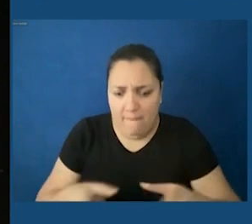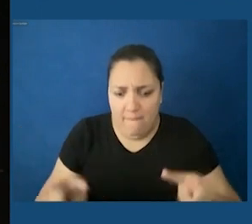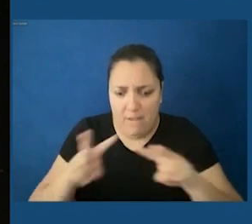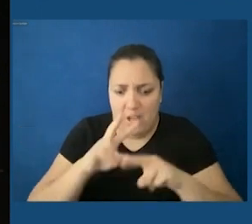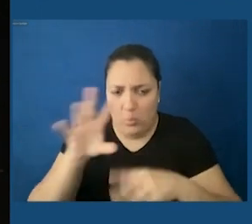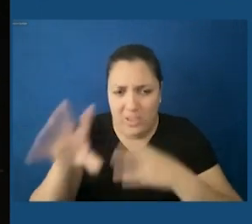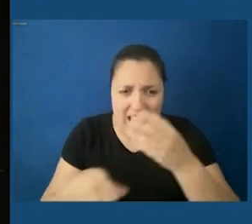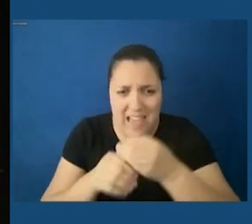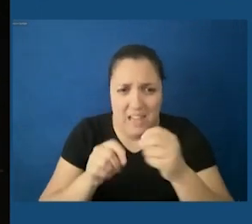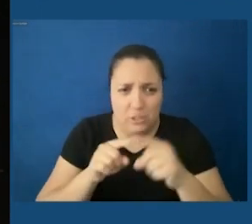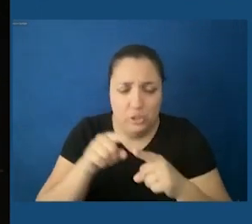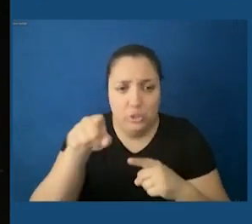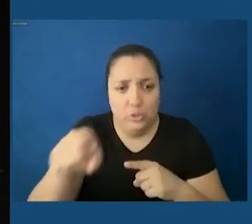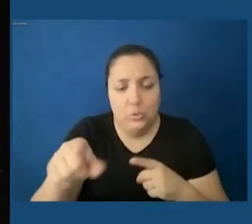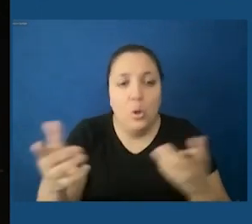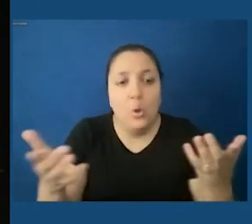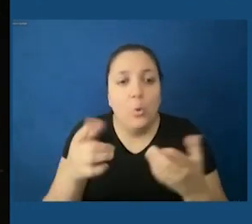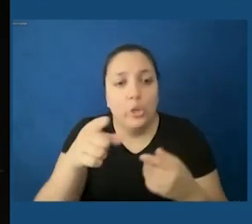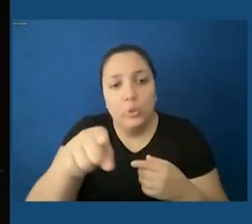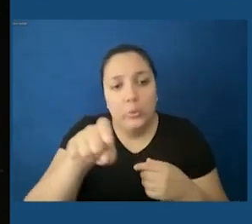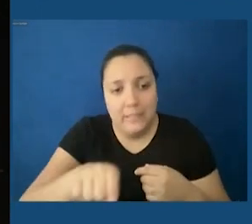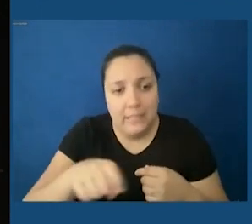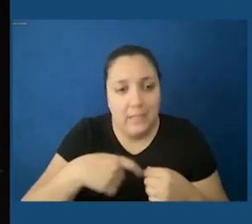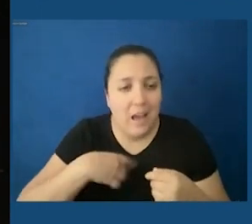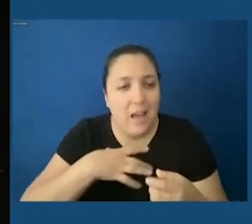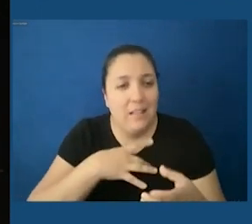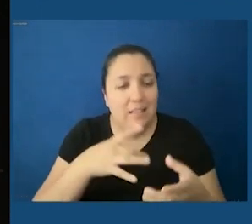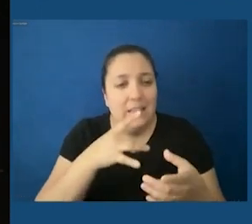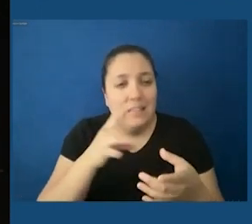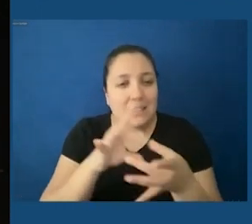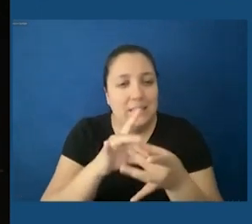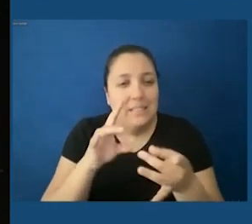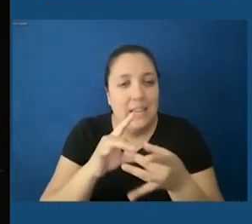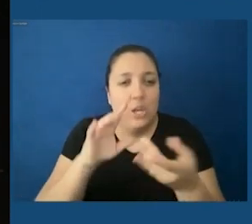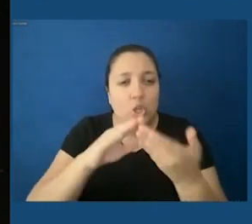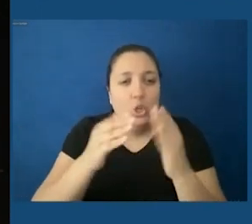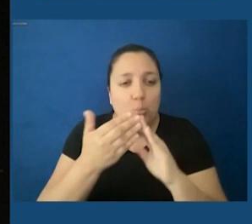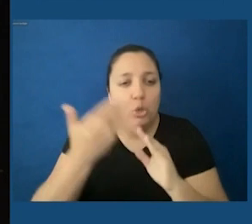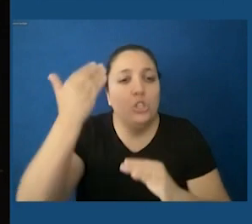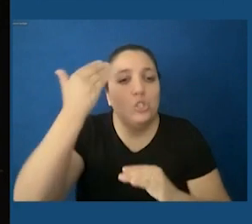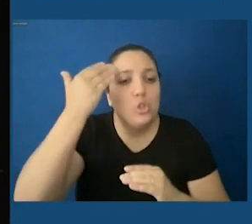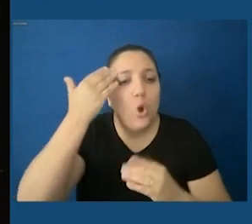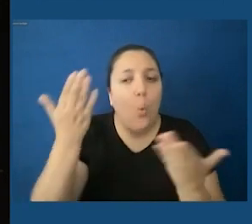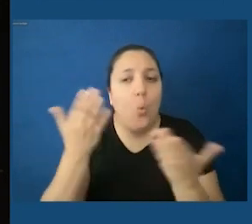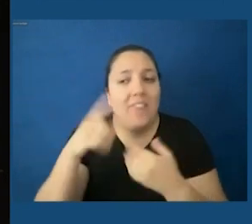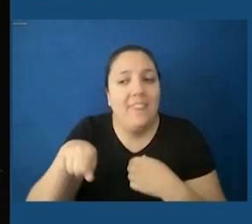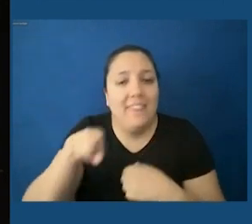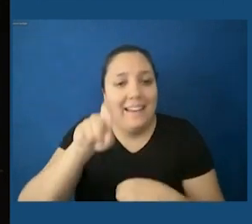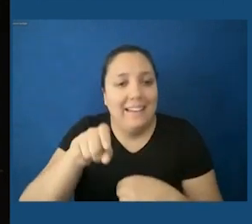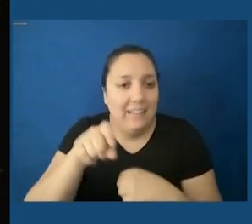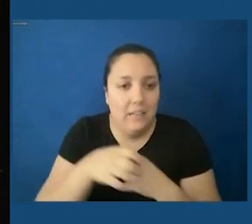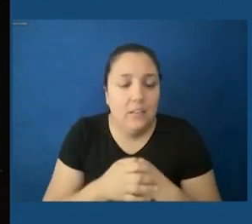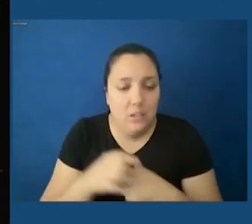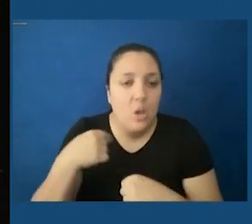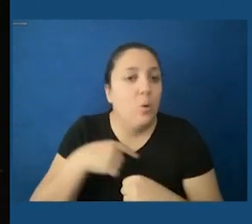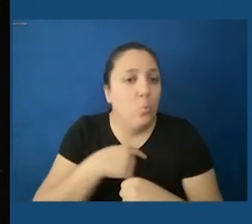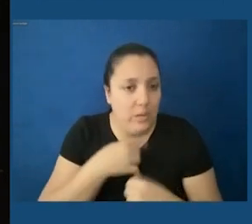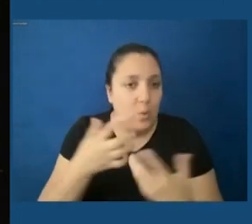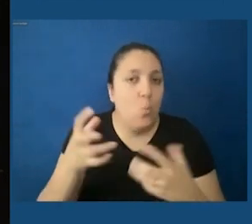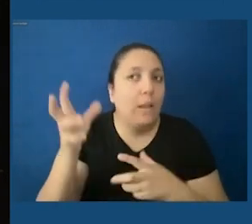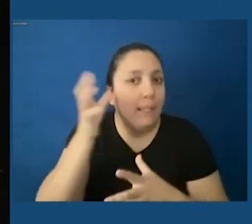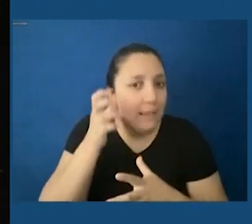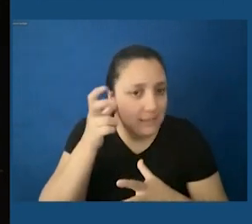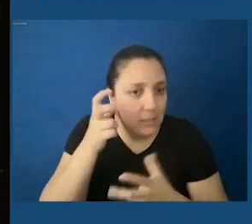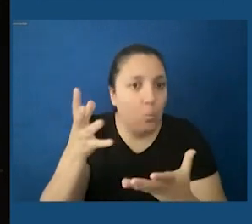you? What do you need? I like the saying, communities know what they need, and we want to listen. We want to hear from you.